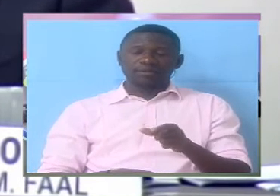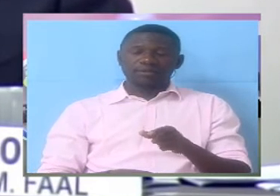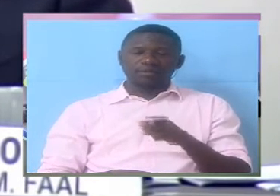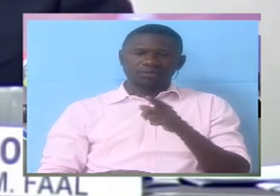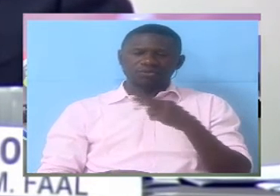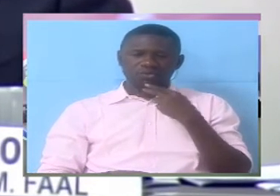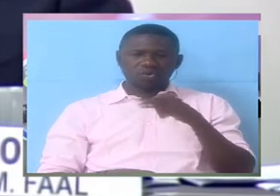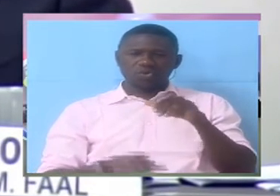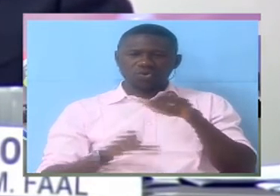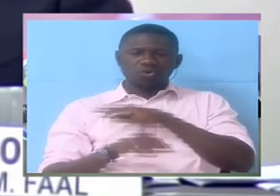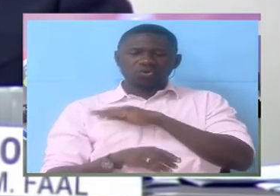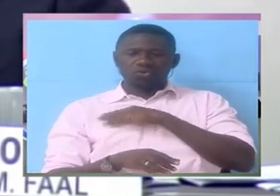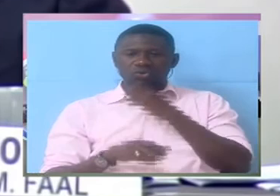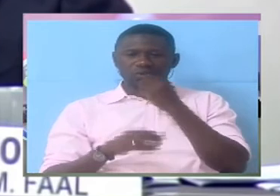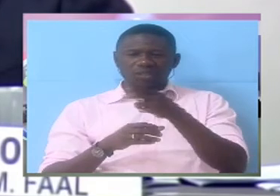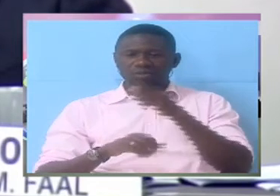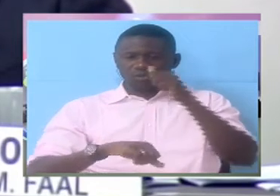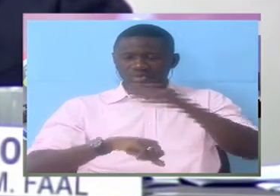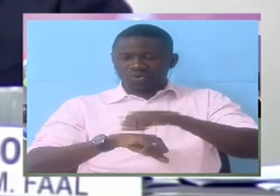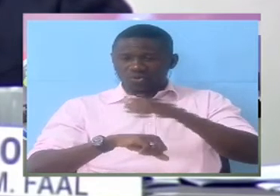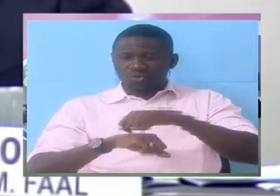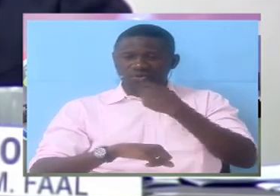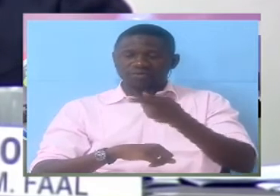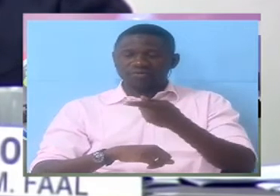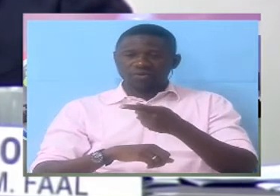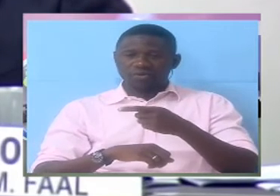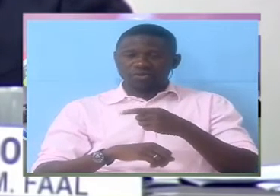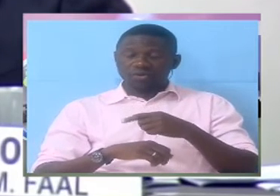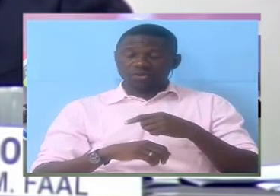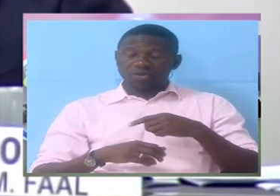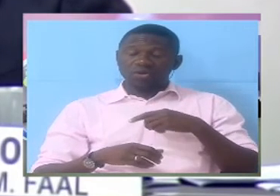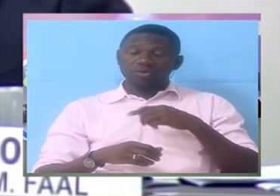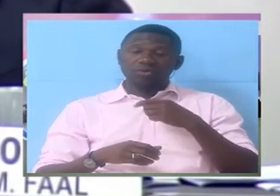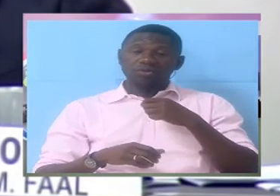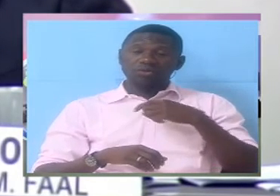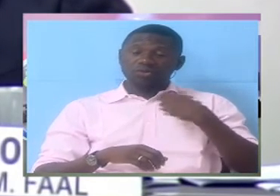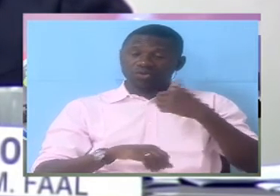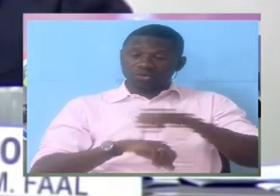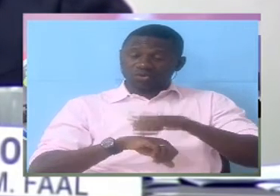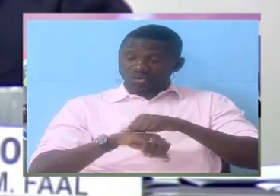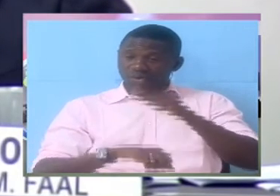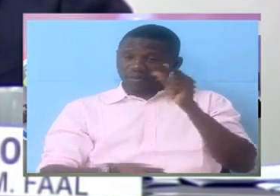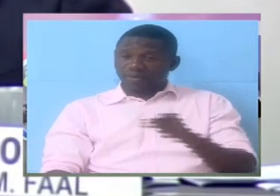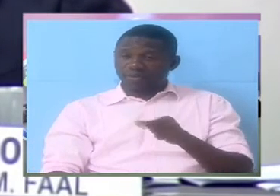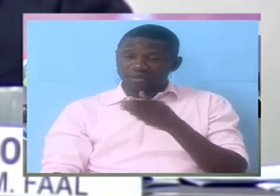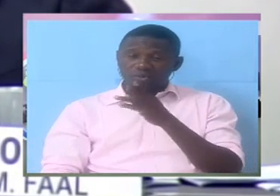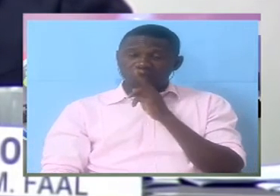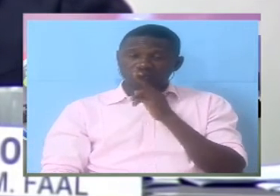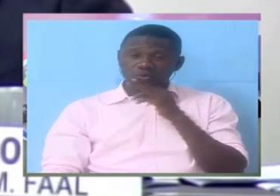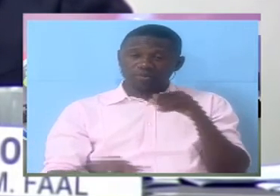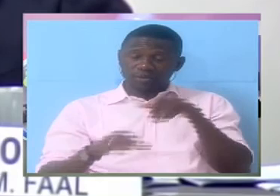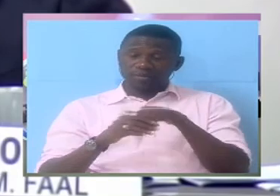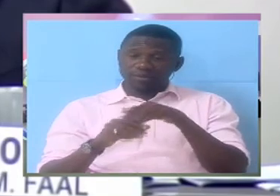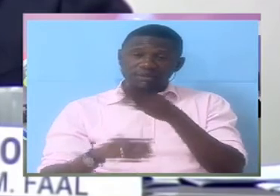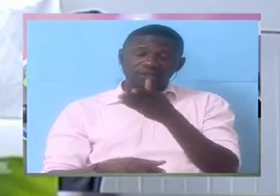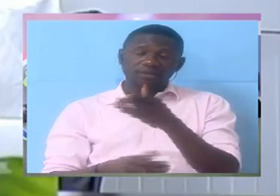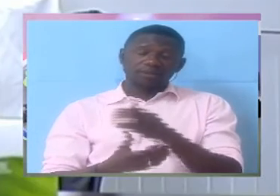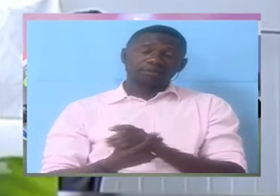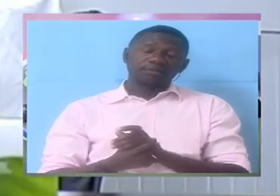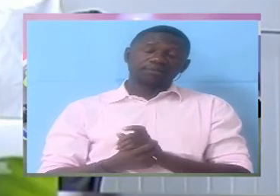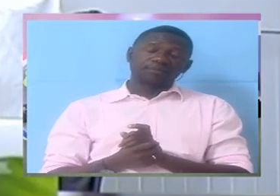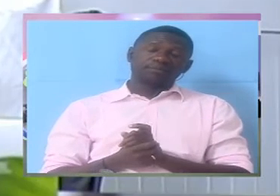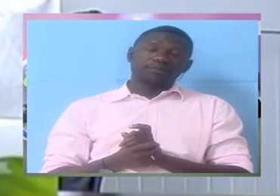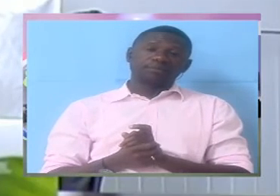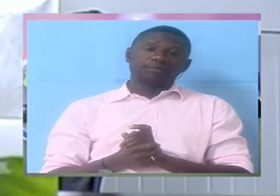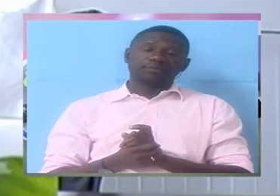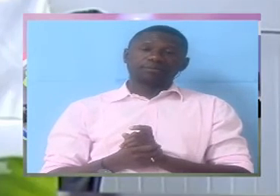are you also calling them torturers for confession? Fo e beson na nyin la yibe kuma la mol la mialon ko tajire la la mo rek pour ka kuma kan soro mo bul forcer